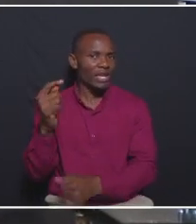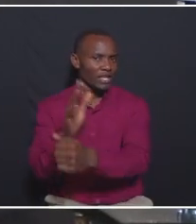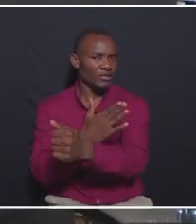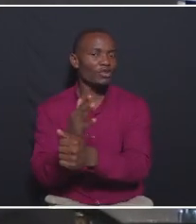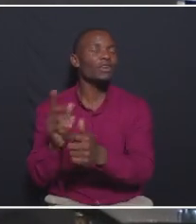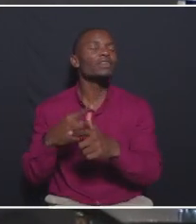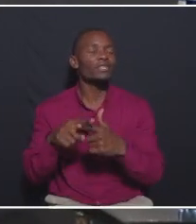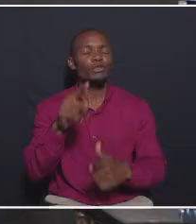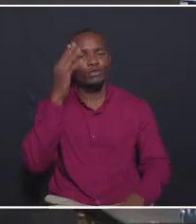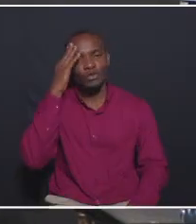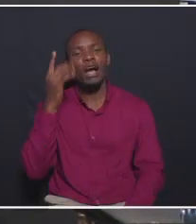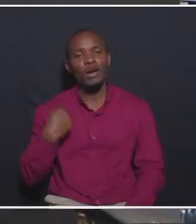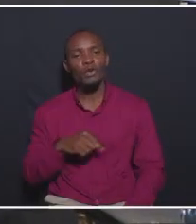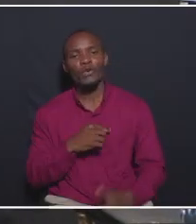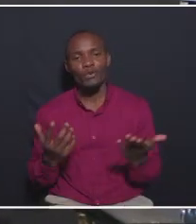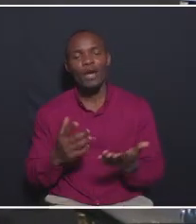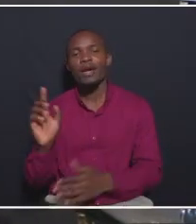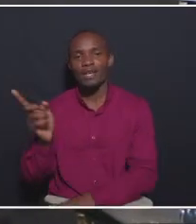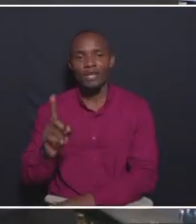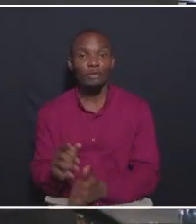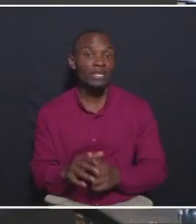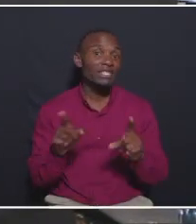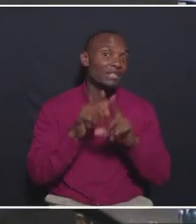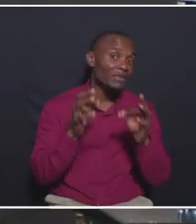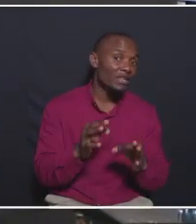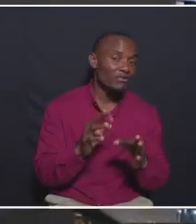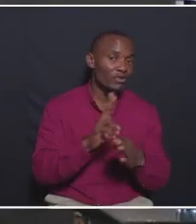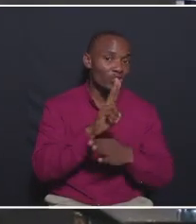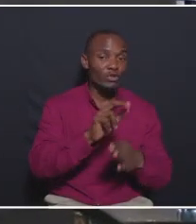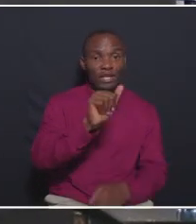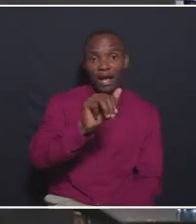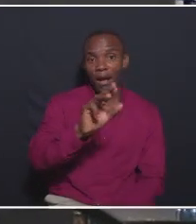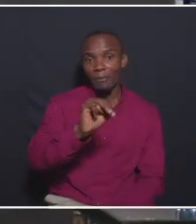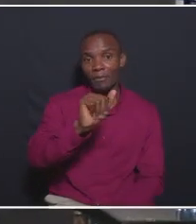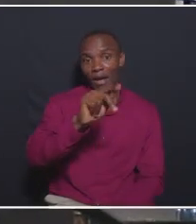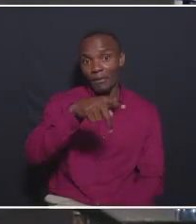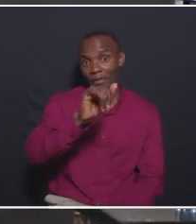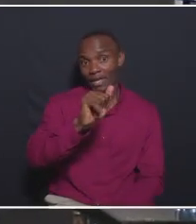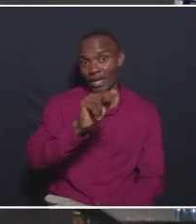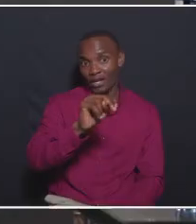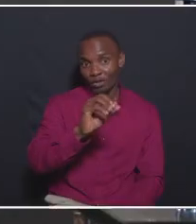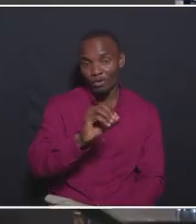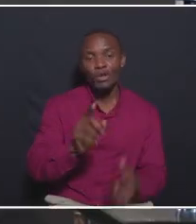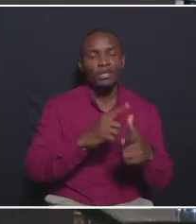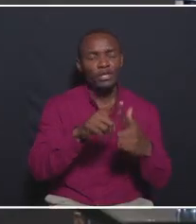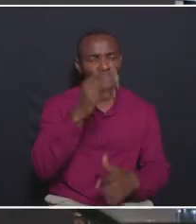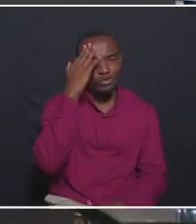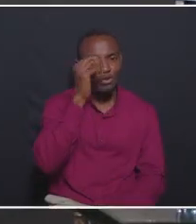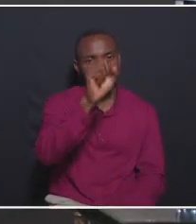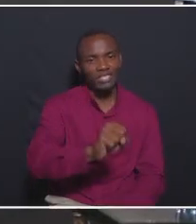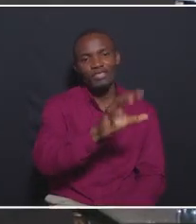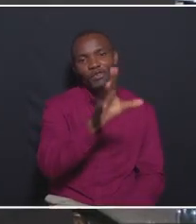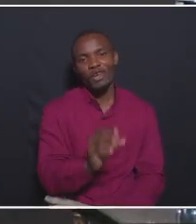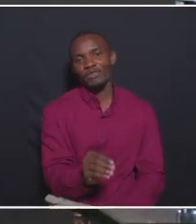tumefika Nairobi. Tukieka mapiano, you realize you have switched the environment. You're in what? South Africa. But it's not a South